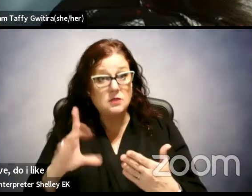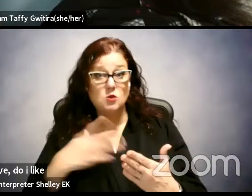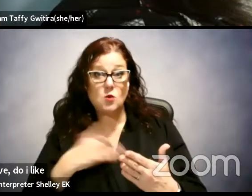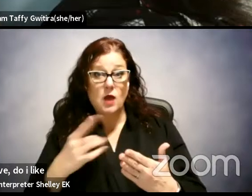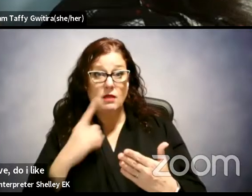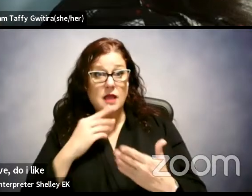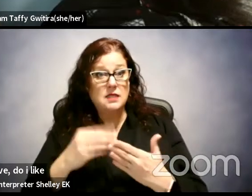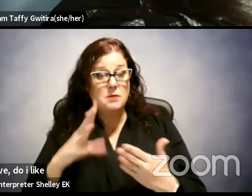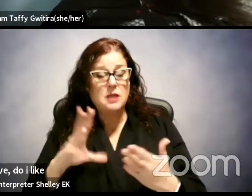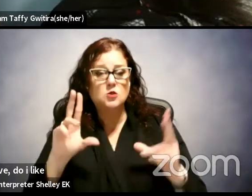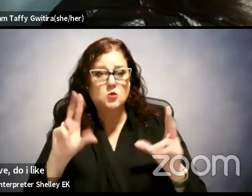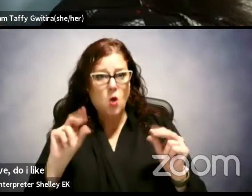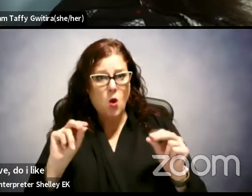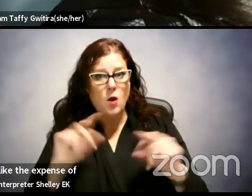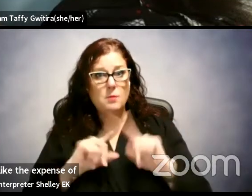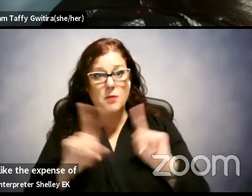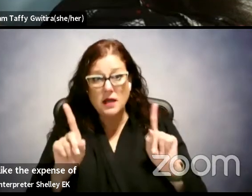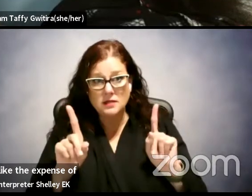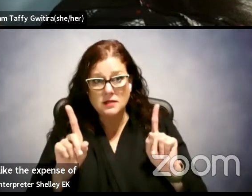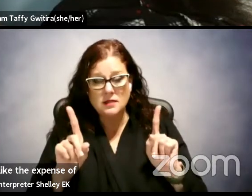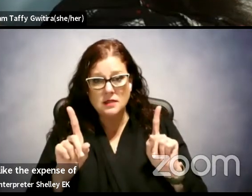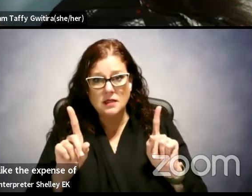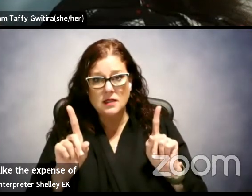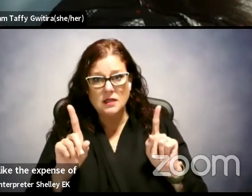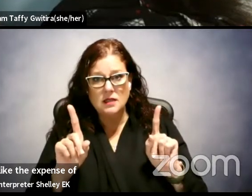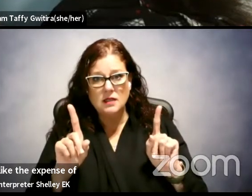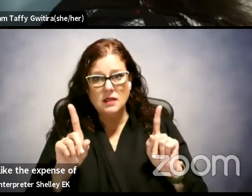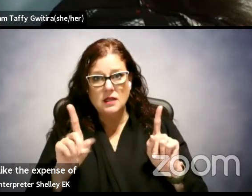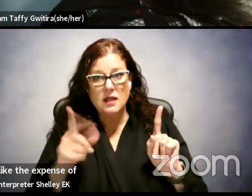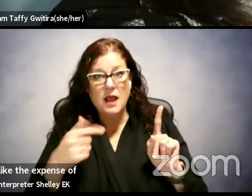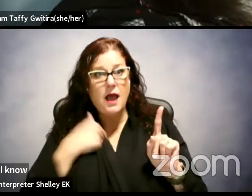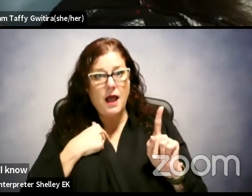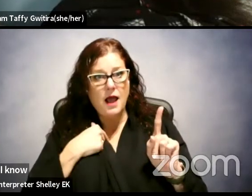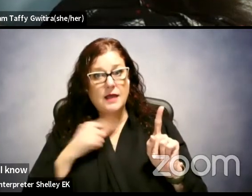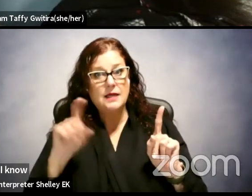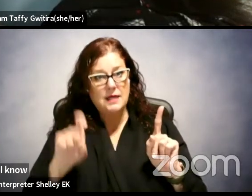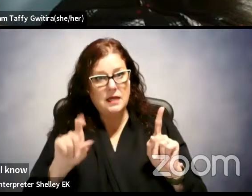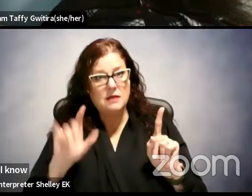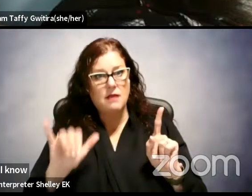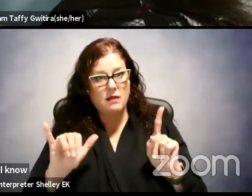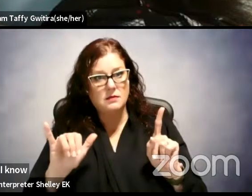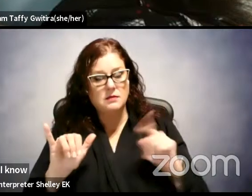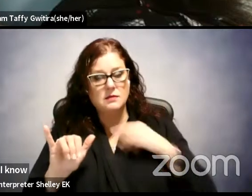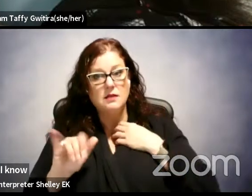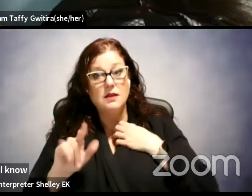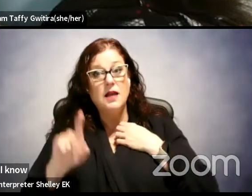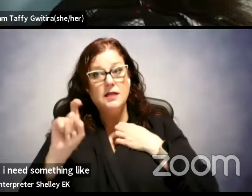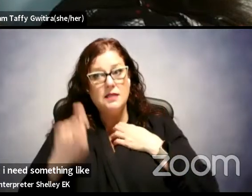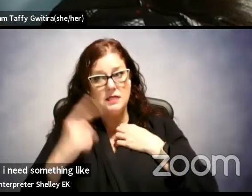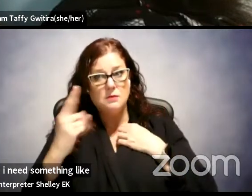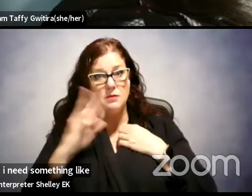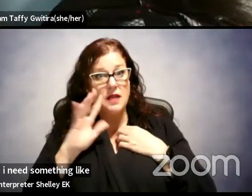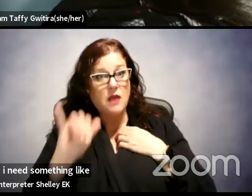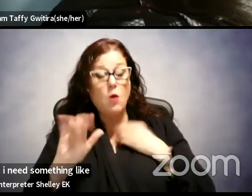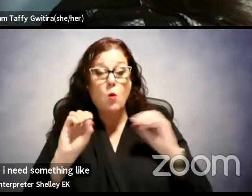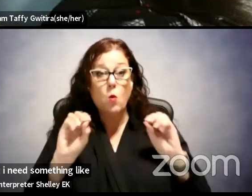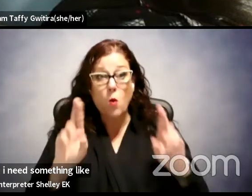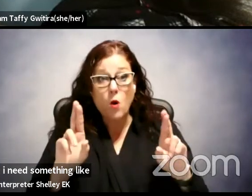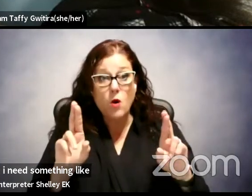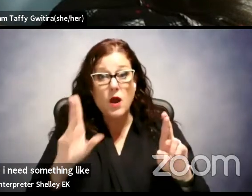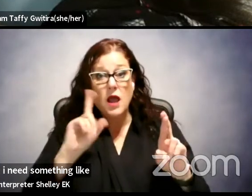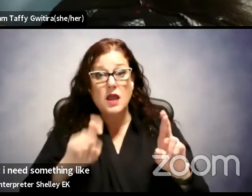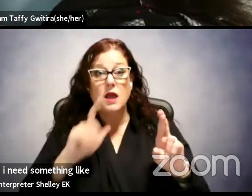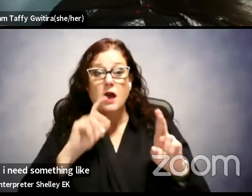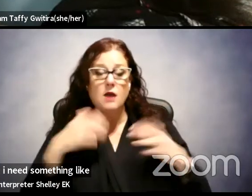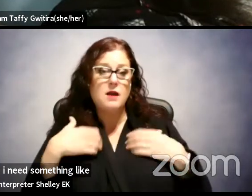expense? Of course not. But I need this, right? I need something like this, or I'm gonna have